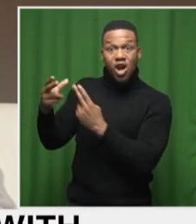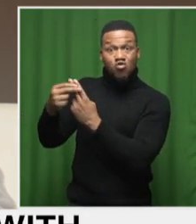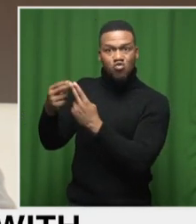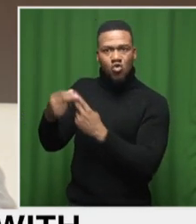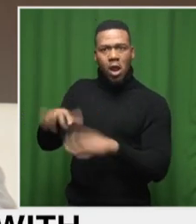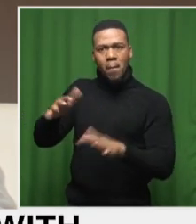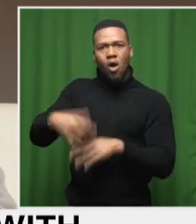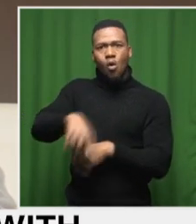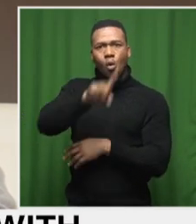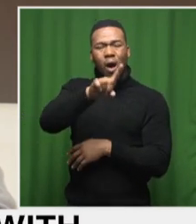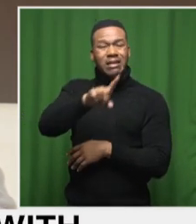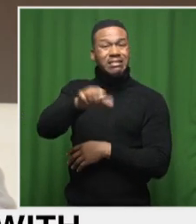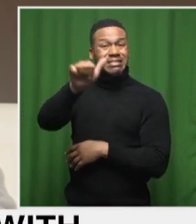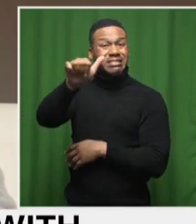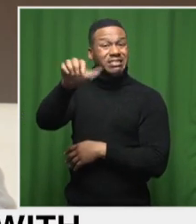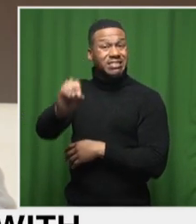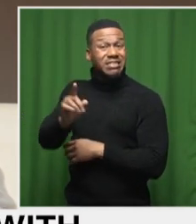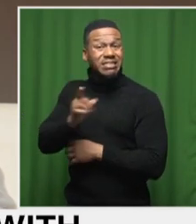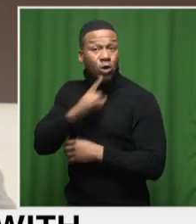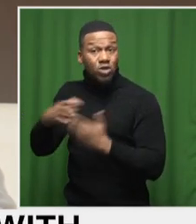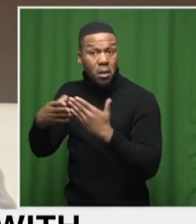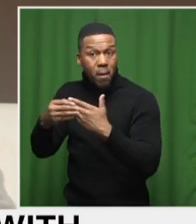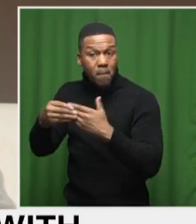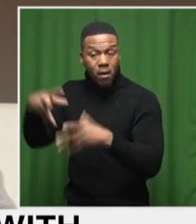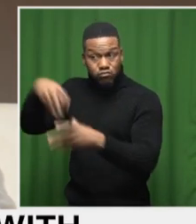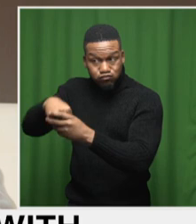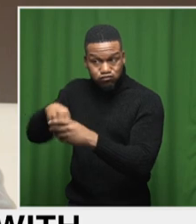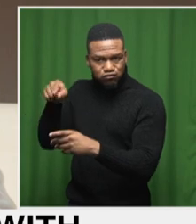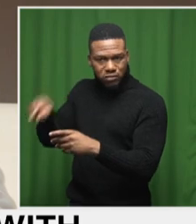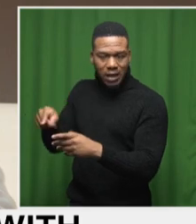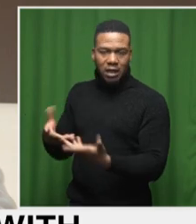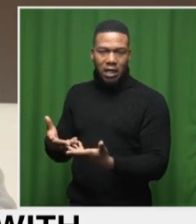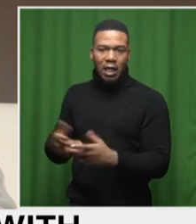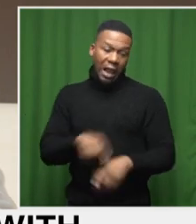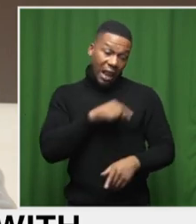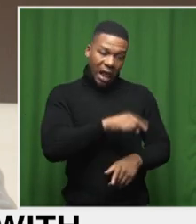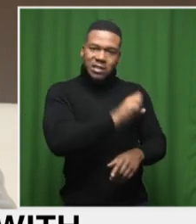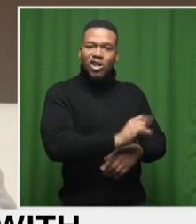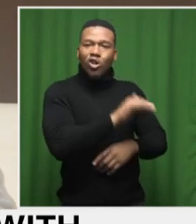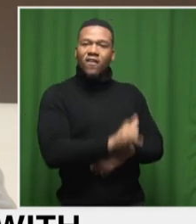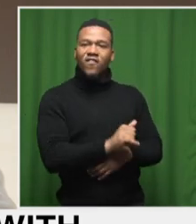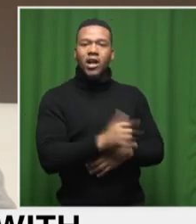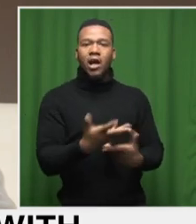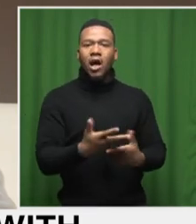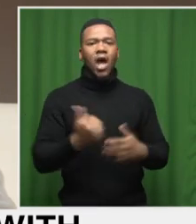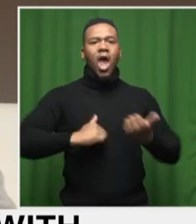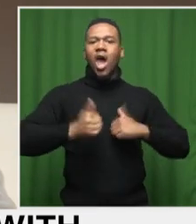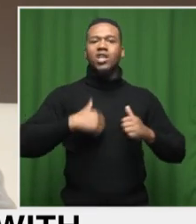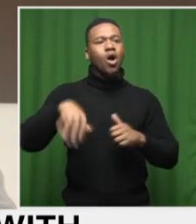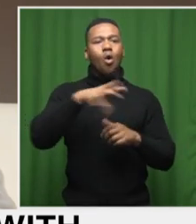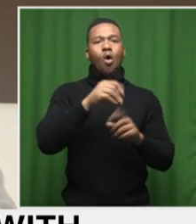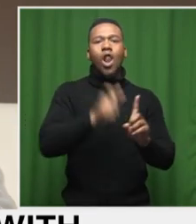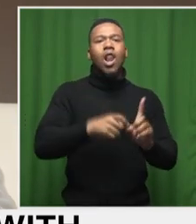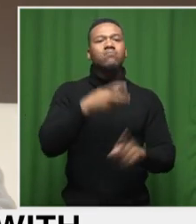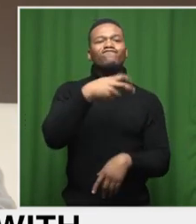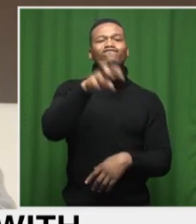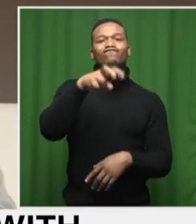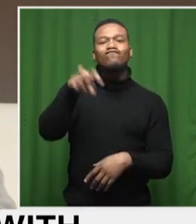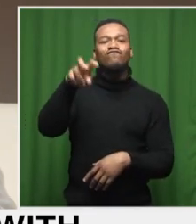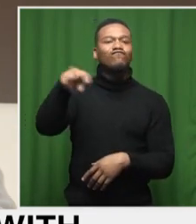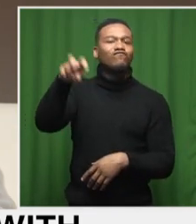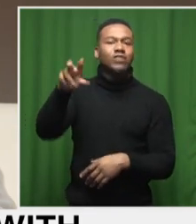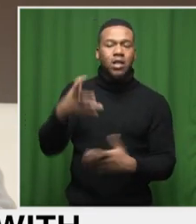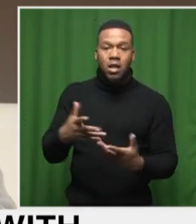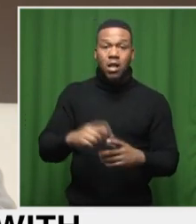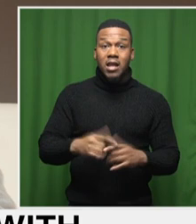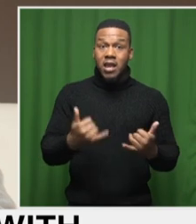all gone on strike. In South Africa, being considered freelancers, it means we're not protected under the Labor Relations Act, which